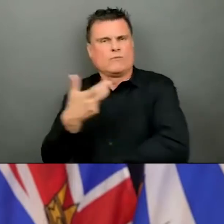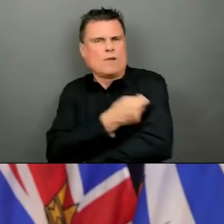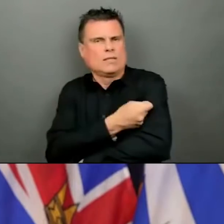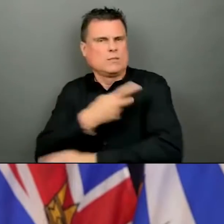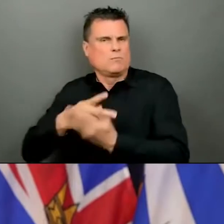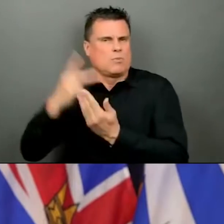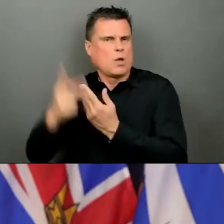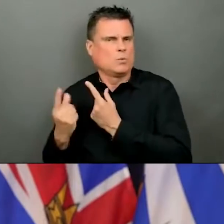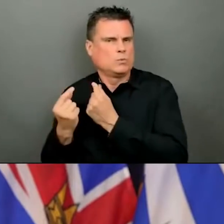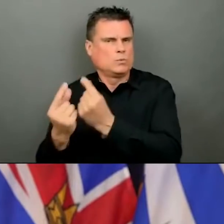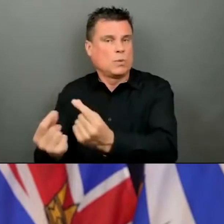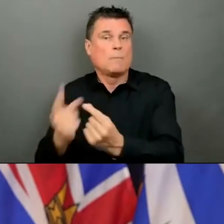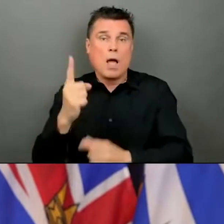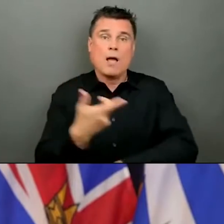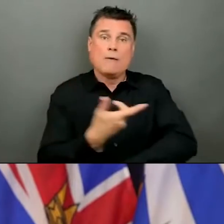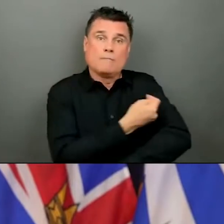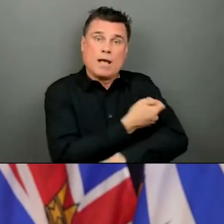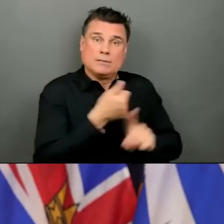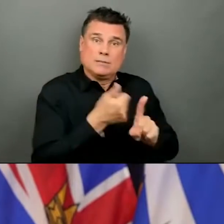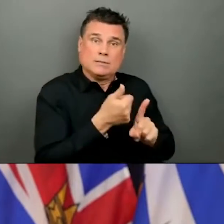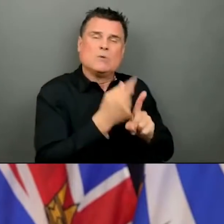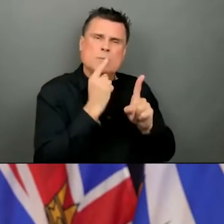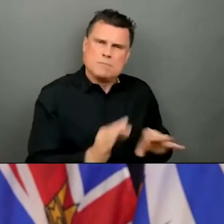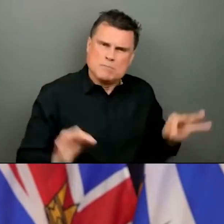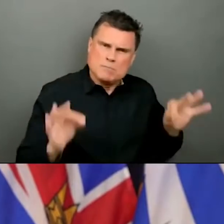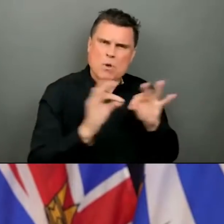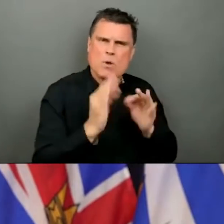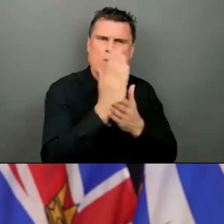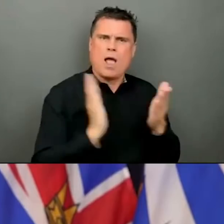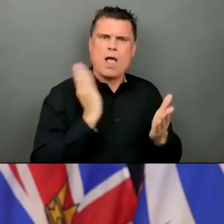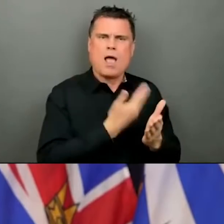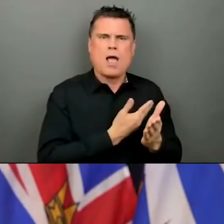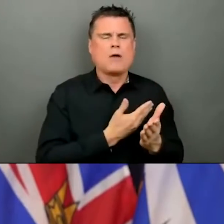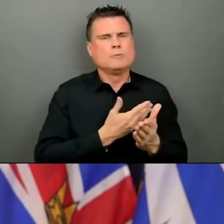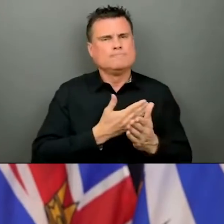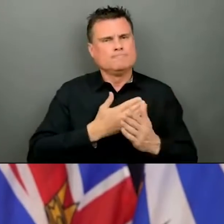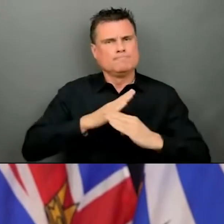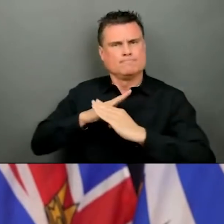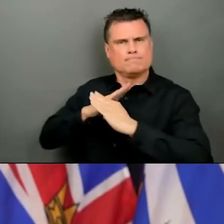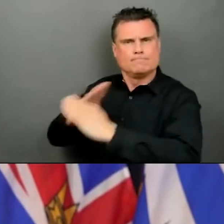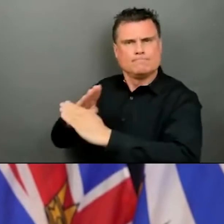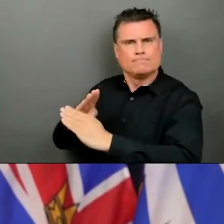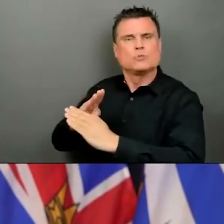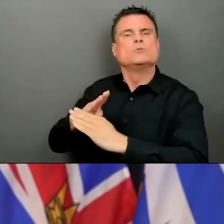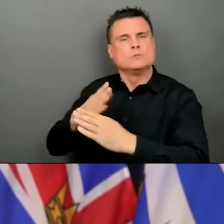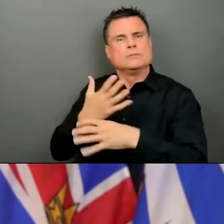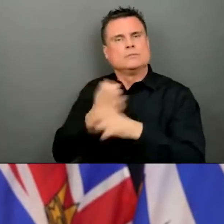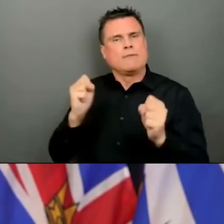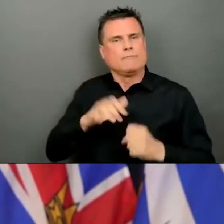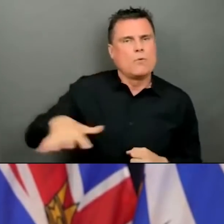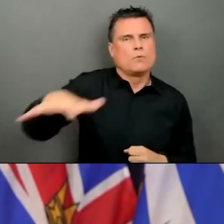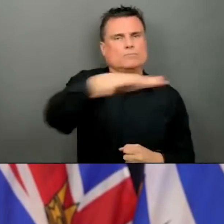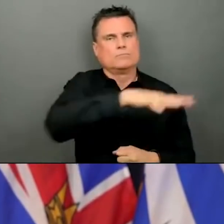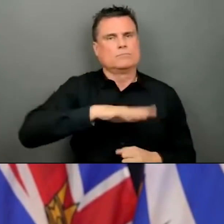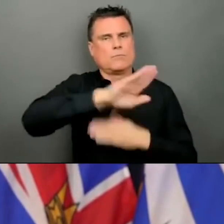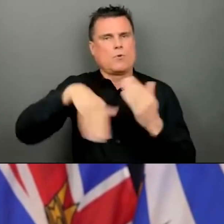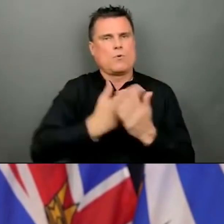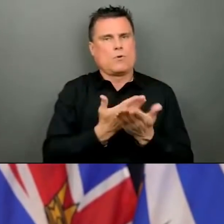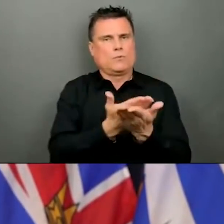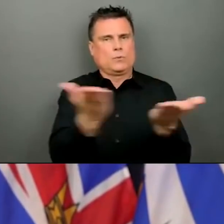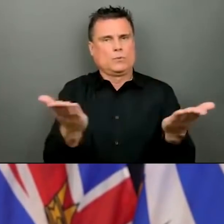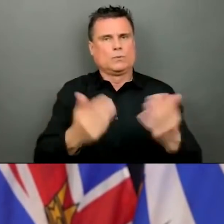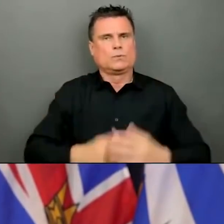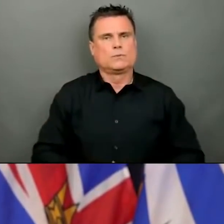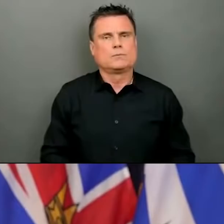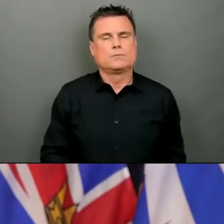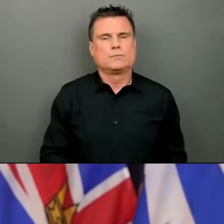safe and we get to the end of the line. I also want to take a few moments to talk about the limits on our public health